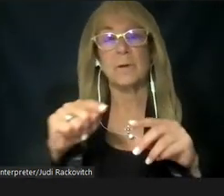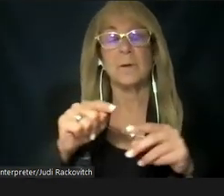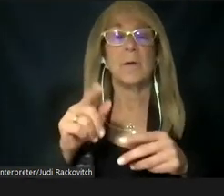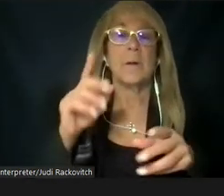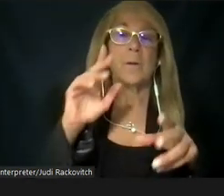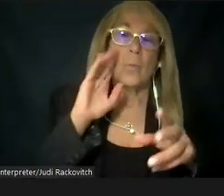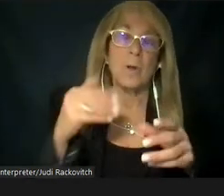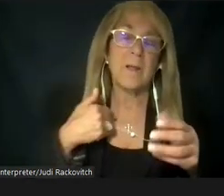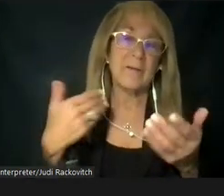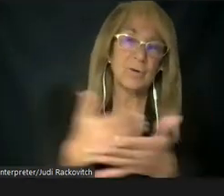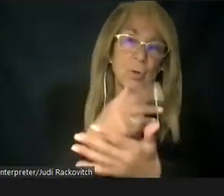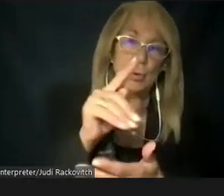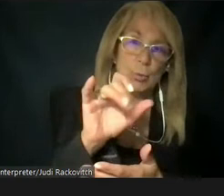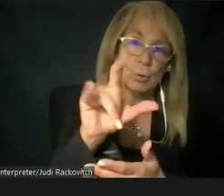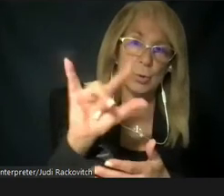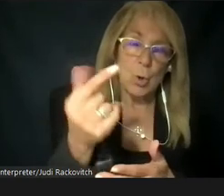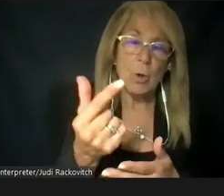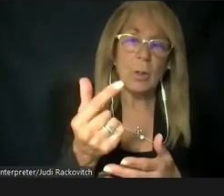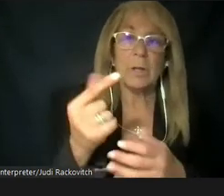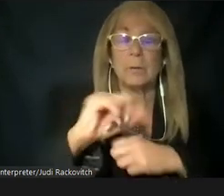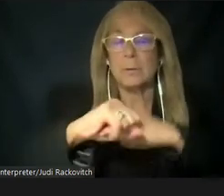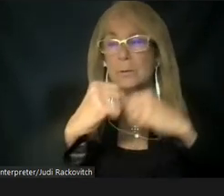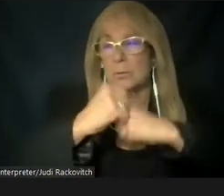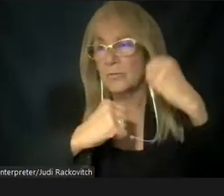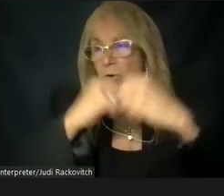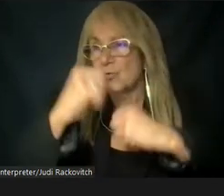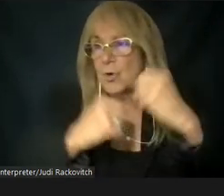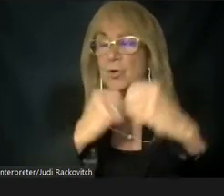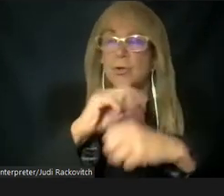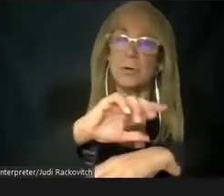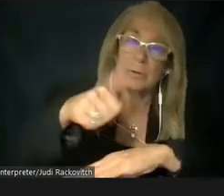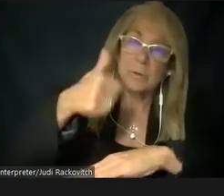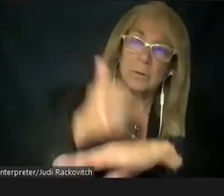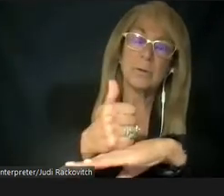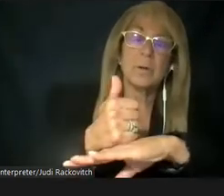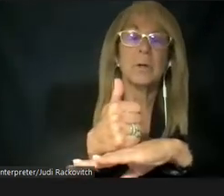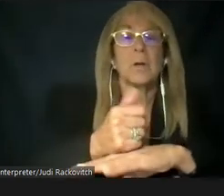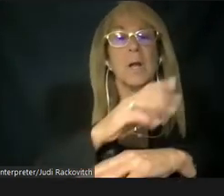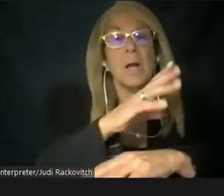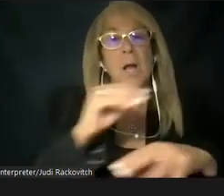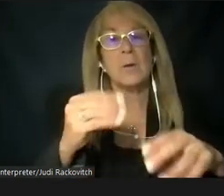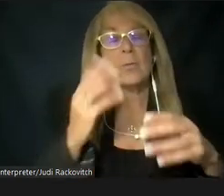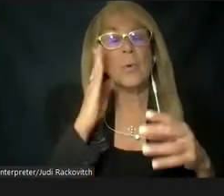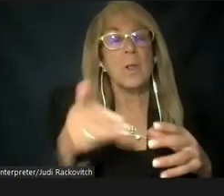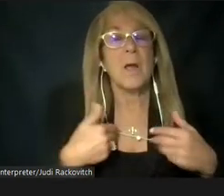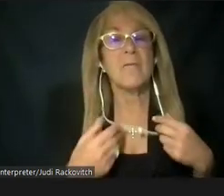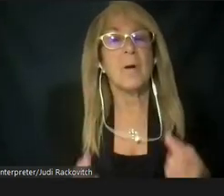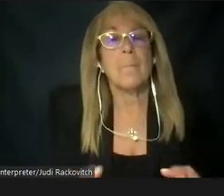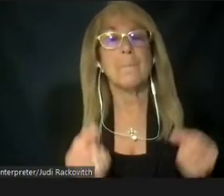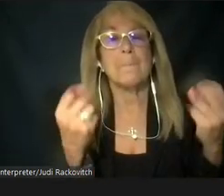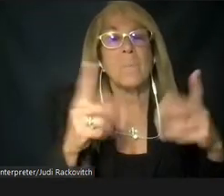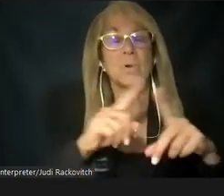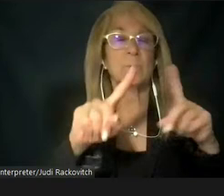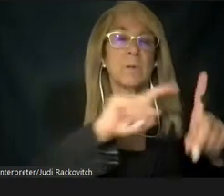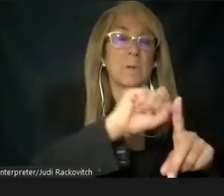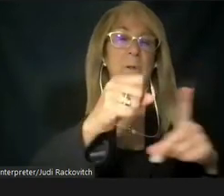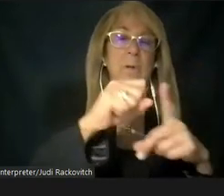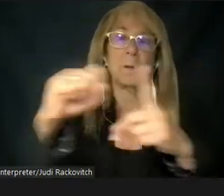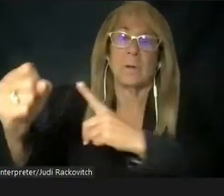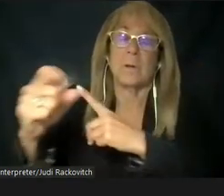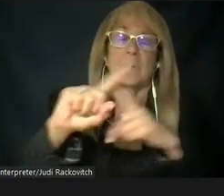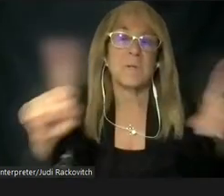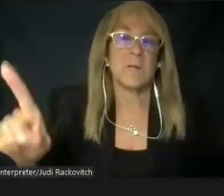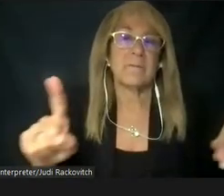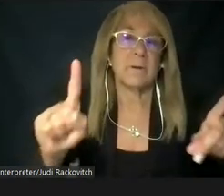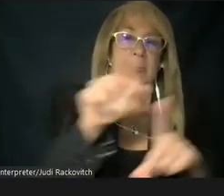and toll system equipment, implementation of a tolling program, which would have multiple scenarios in the environmental assessment to assess and